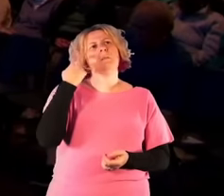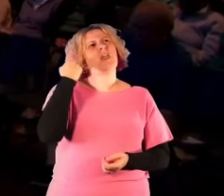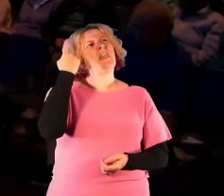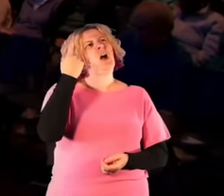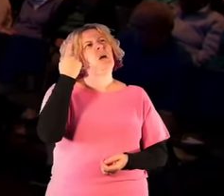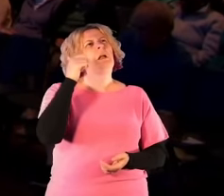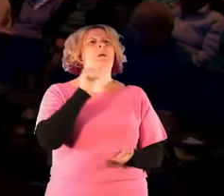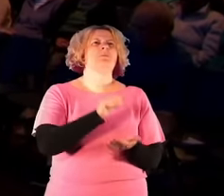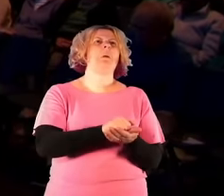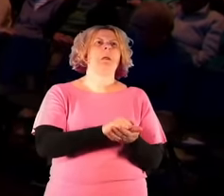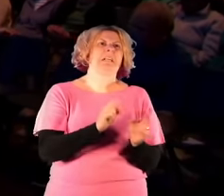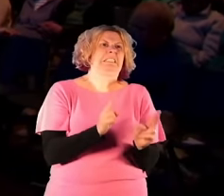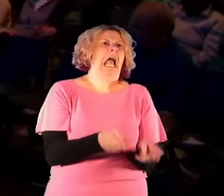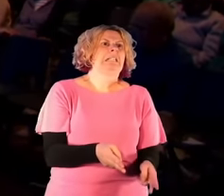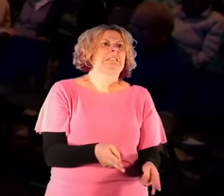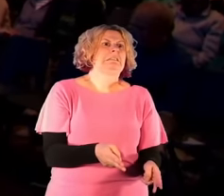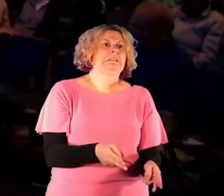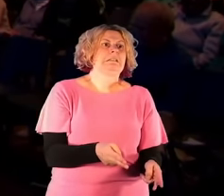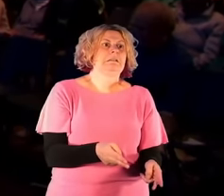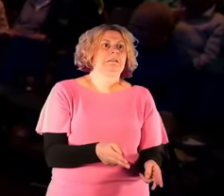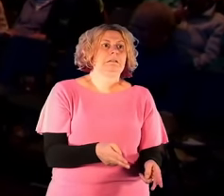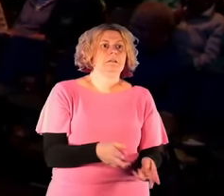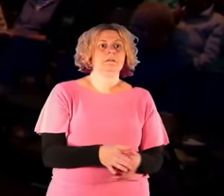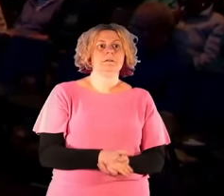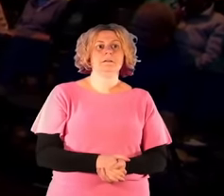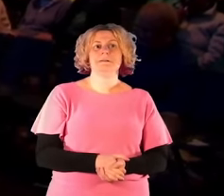dead by then.